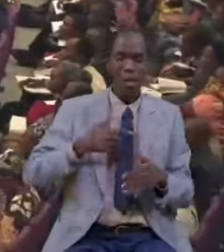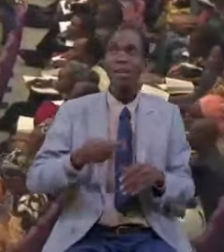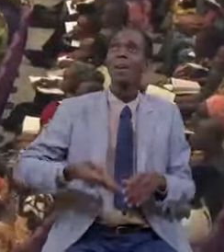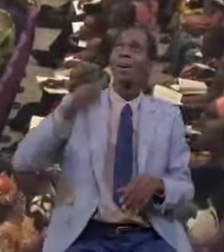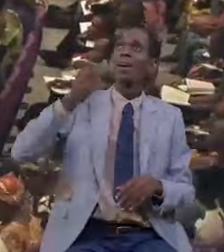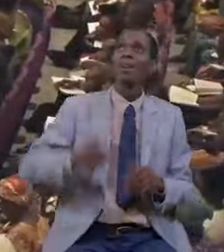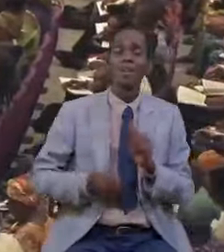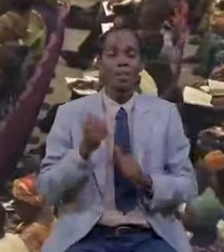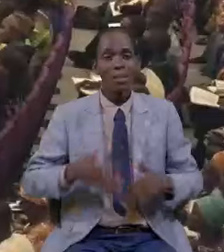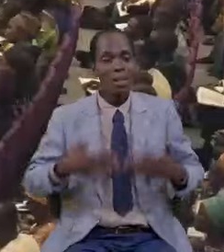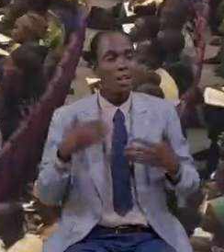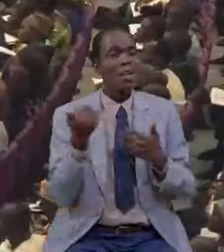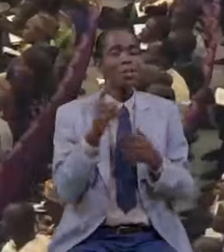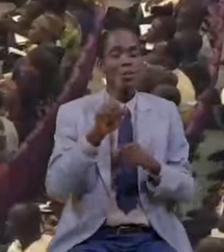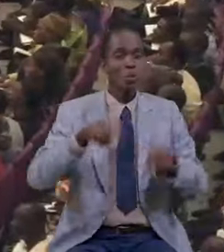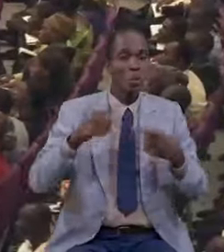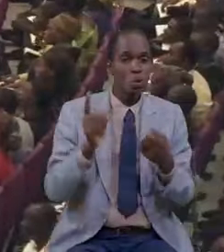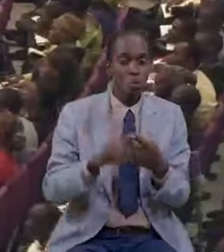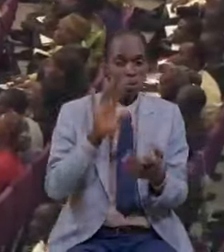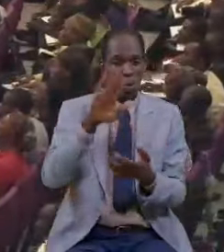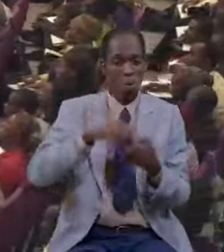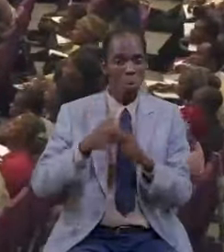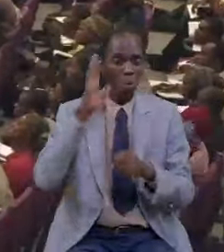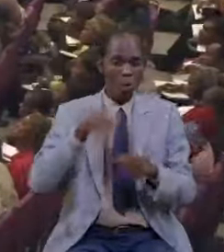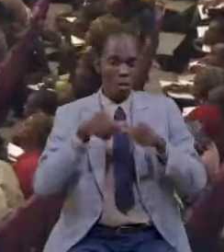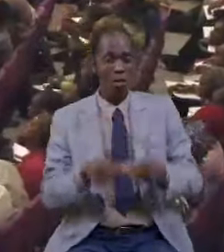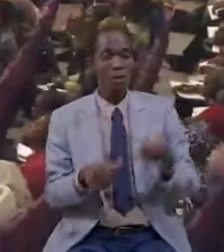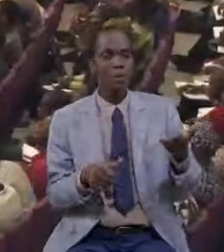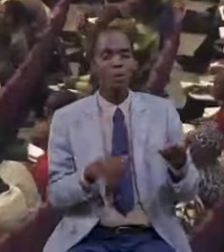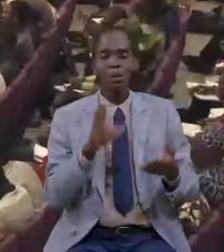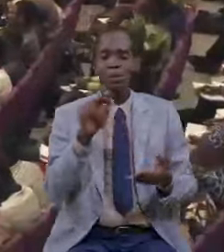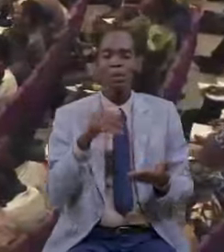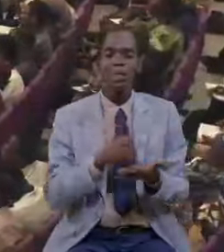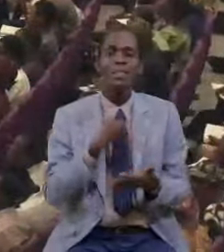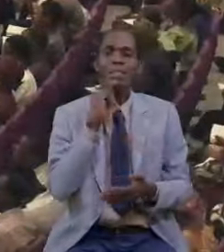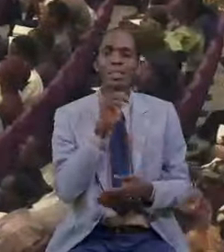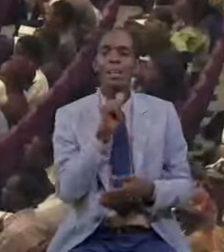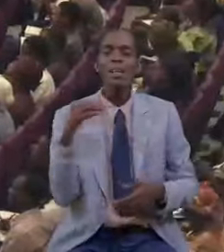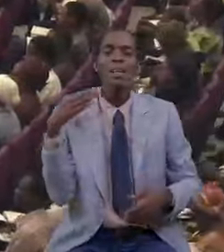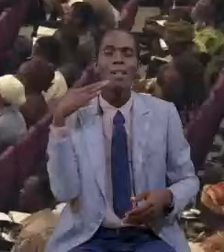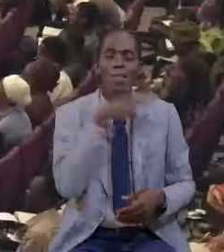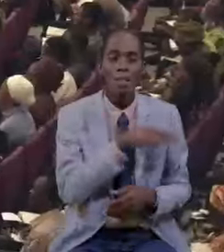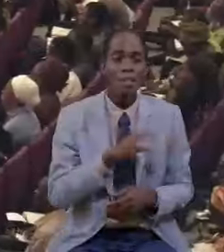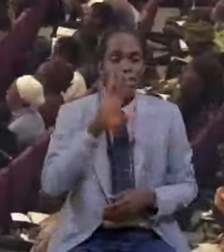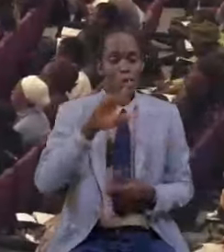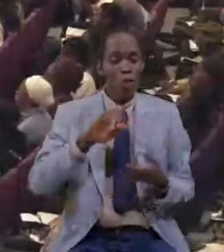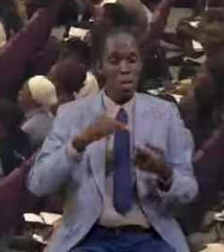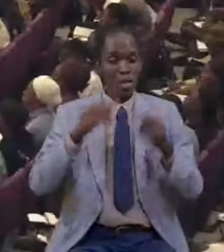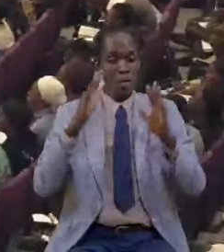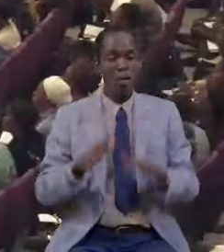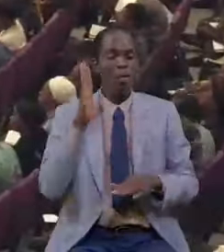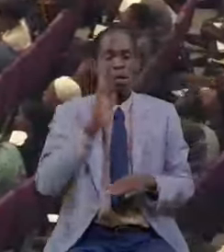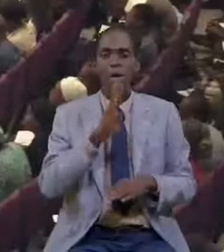life. That problem will remain there, it's a lie. Your enemies shall be found liars unto